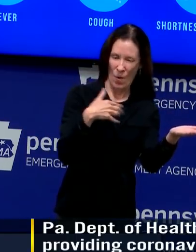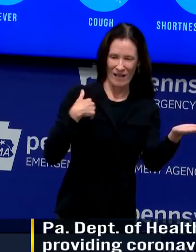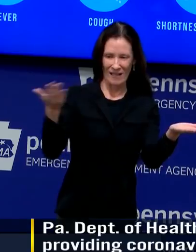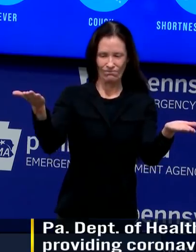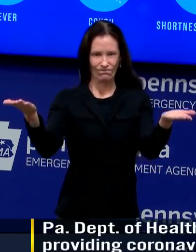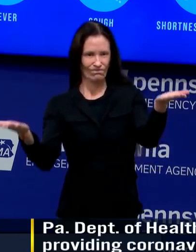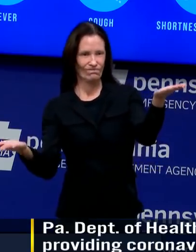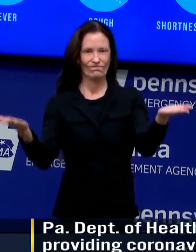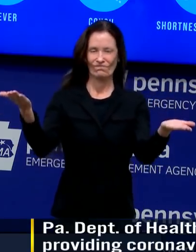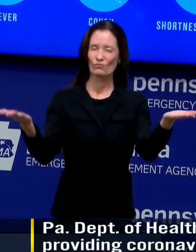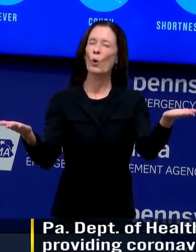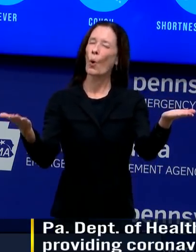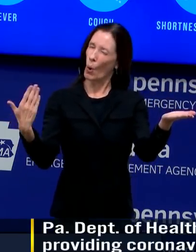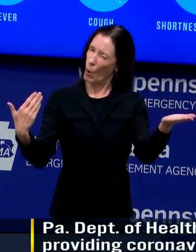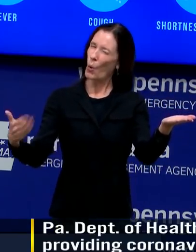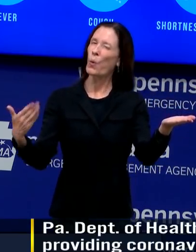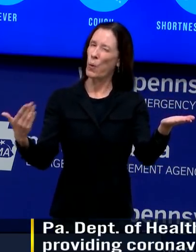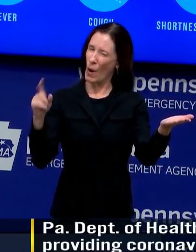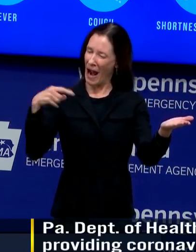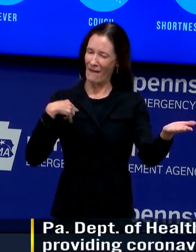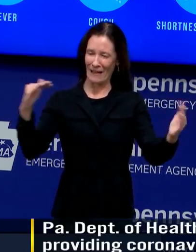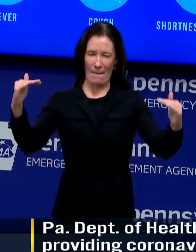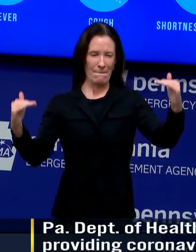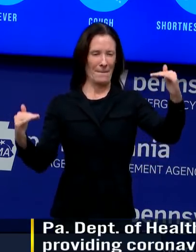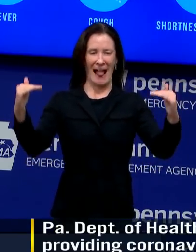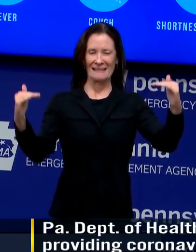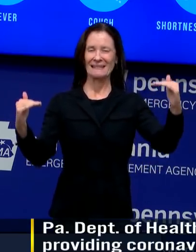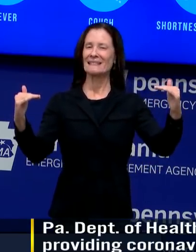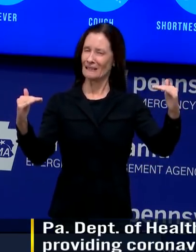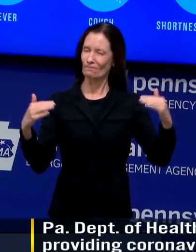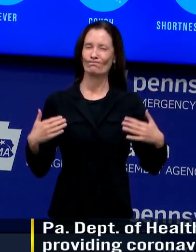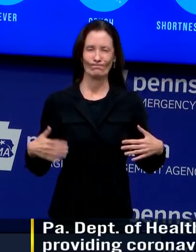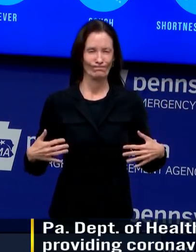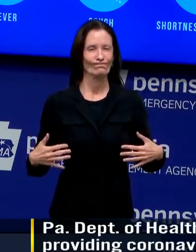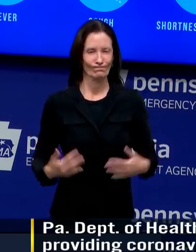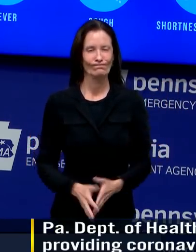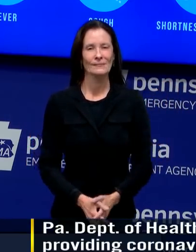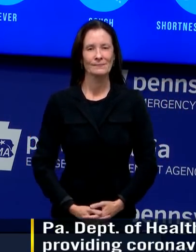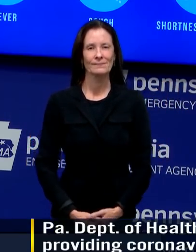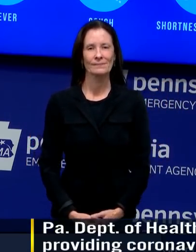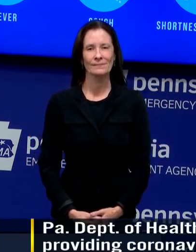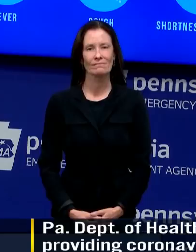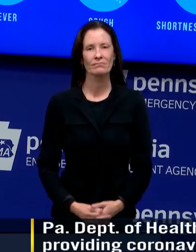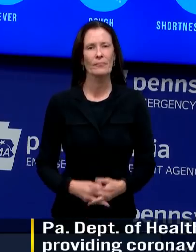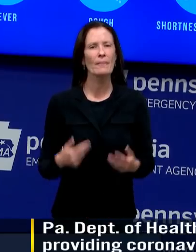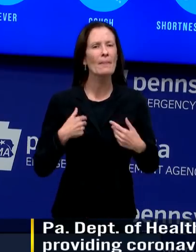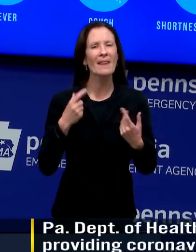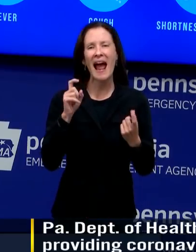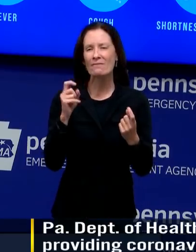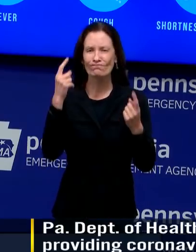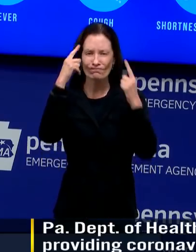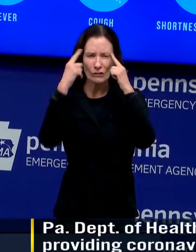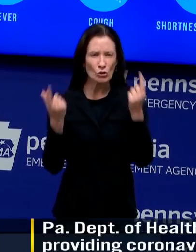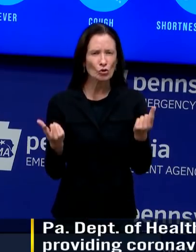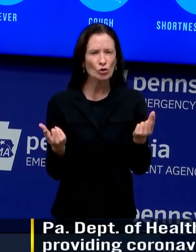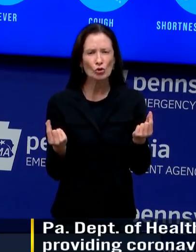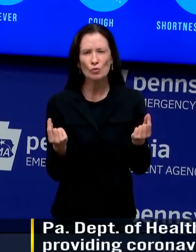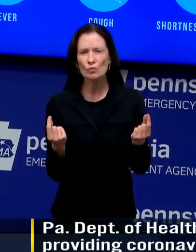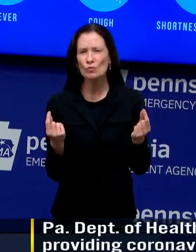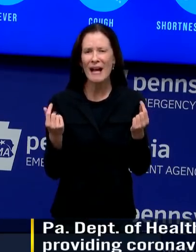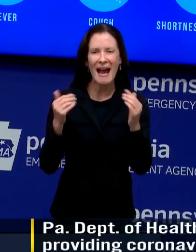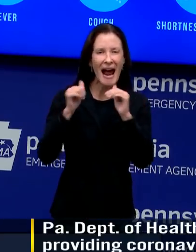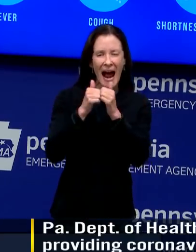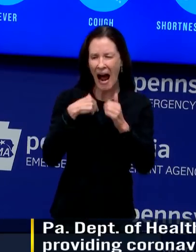contact tracing capabilities to meet the new challenges ahead. We have a great community